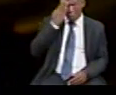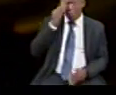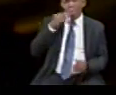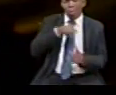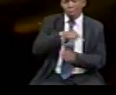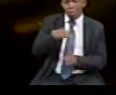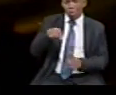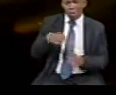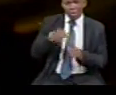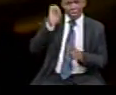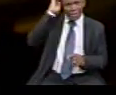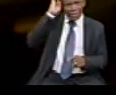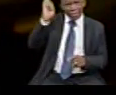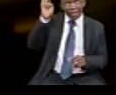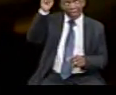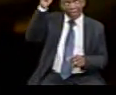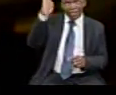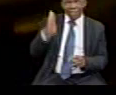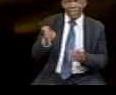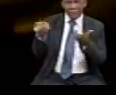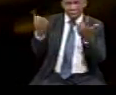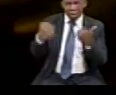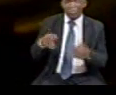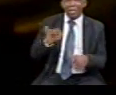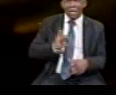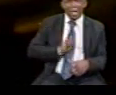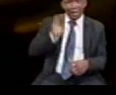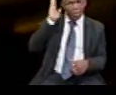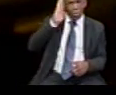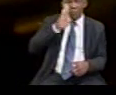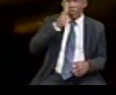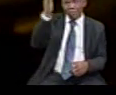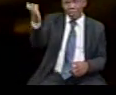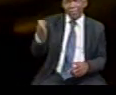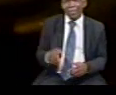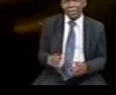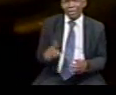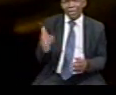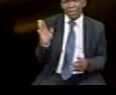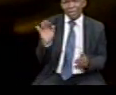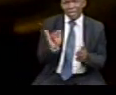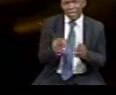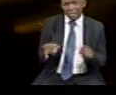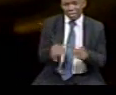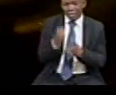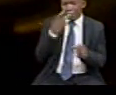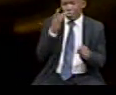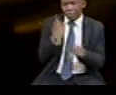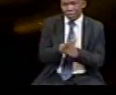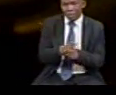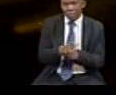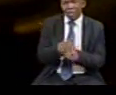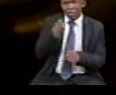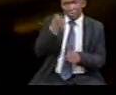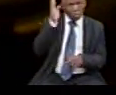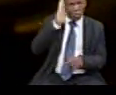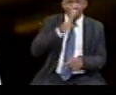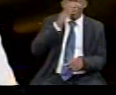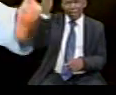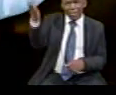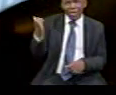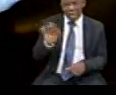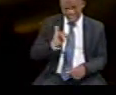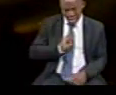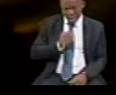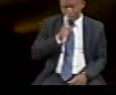again and take you to myself so that where I am, ye may be also. You will be there. I say, you will be there. I will